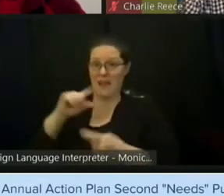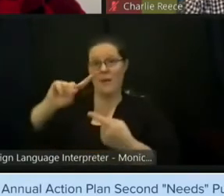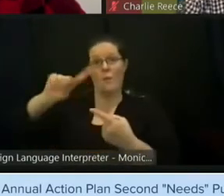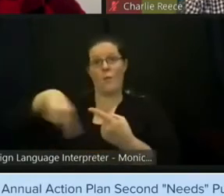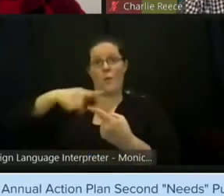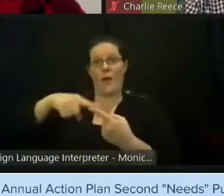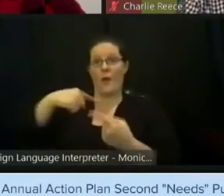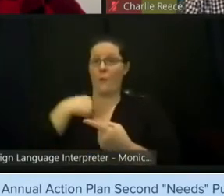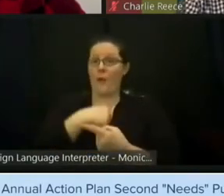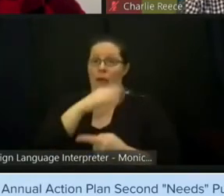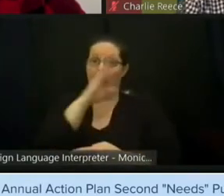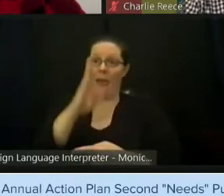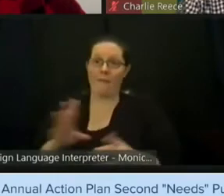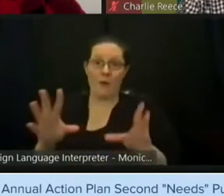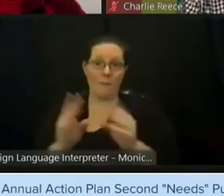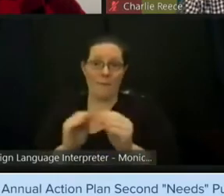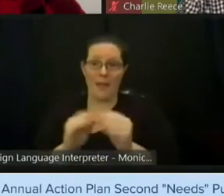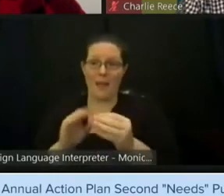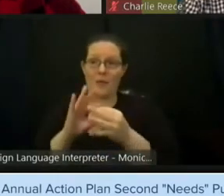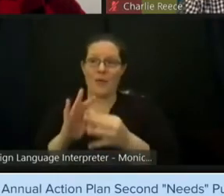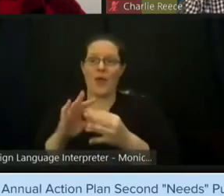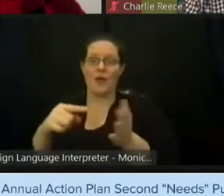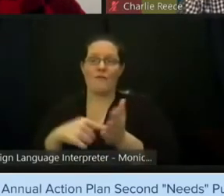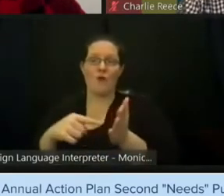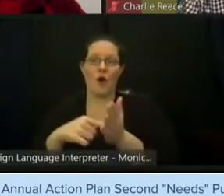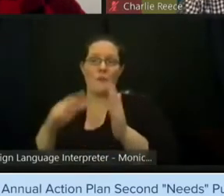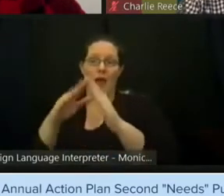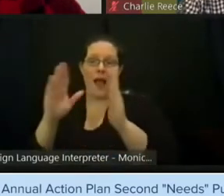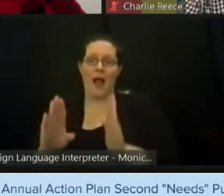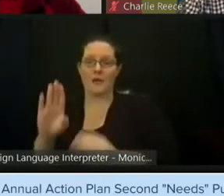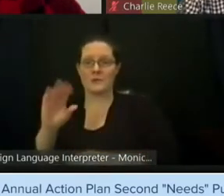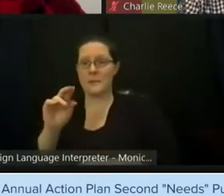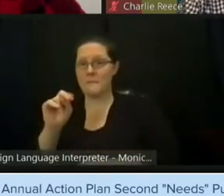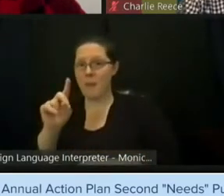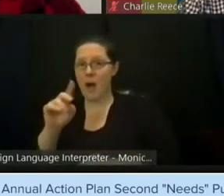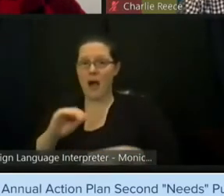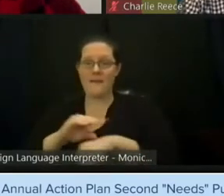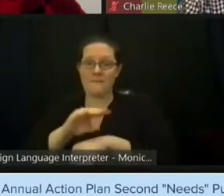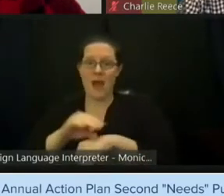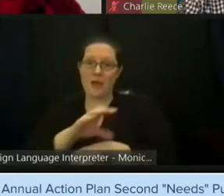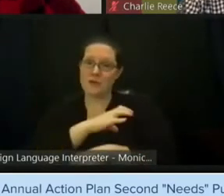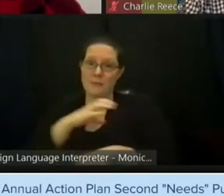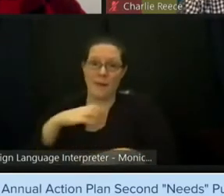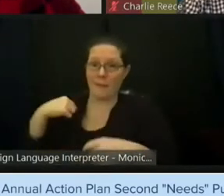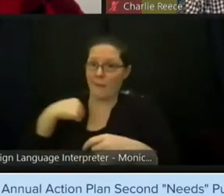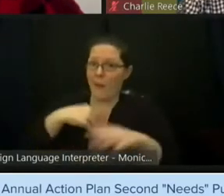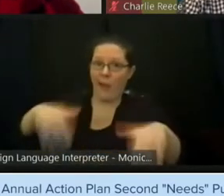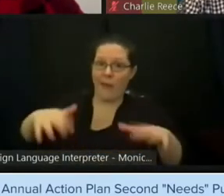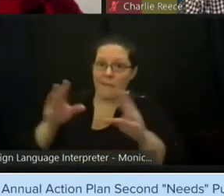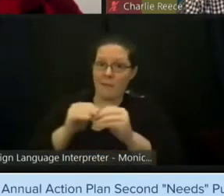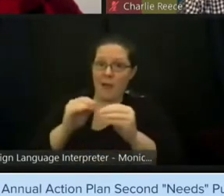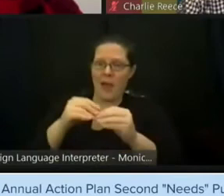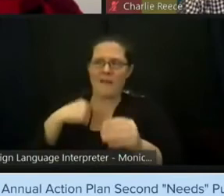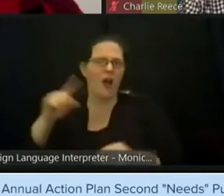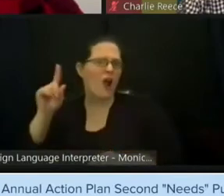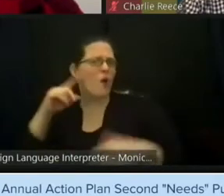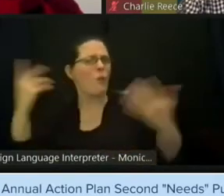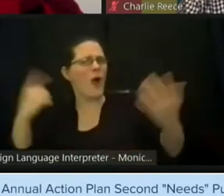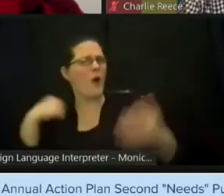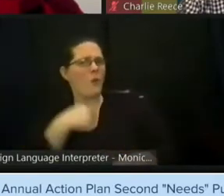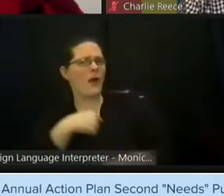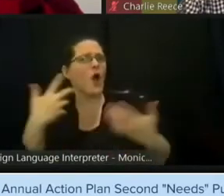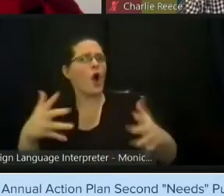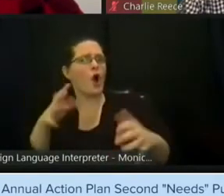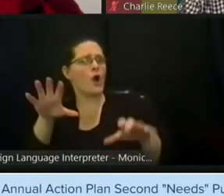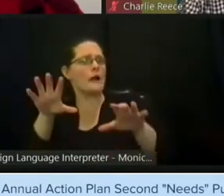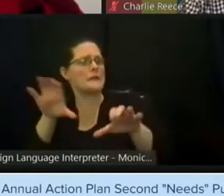we ever meet on the Affordable Housing Bond Advisory Committee, and I hear, well, we already did